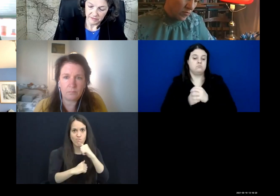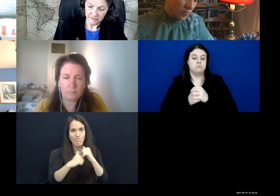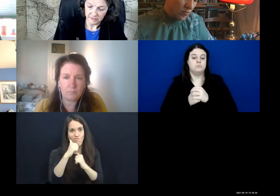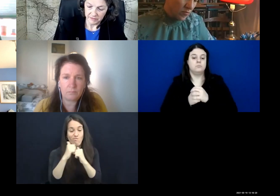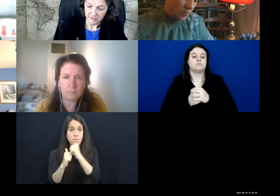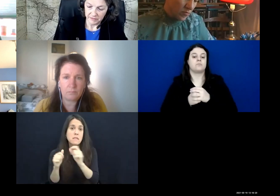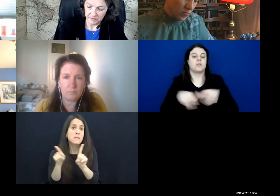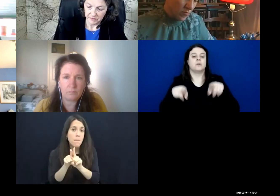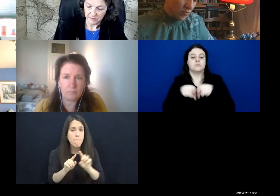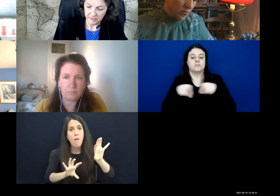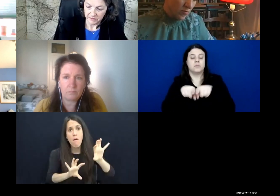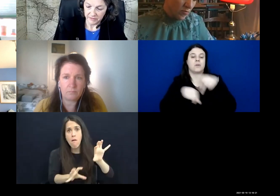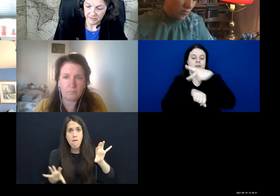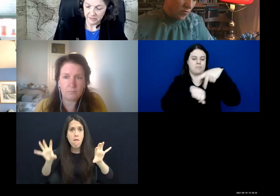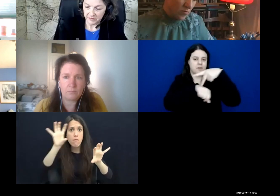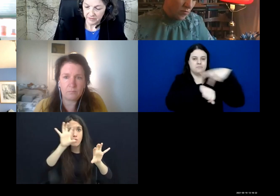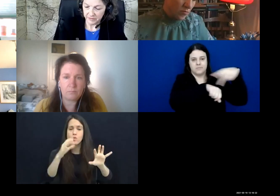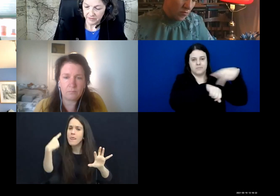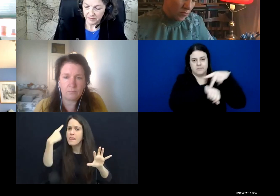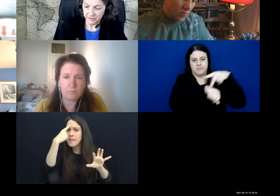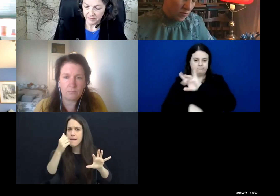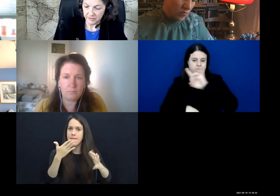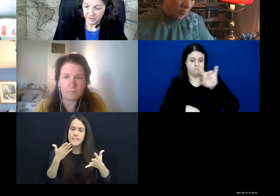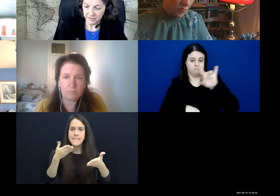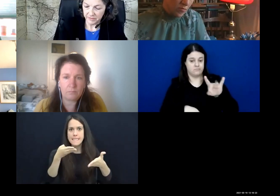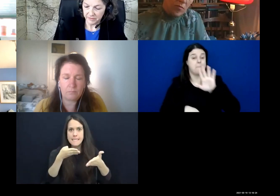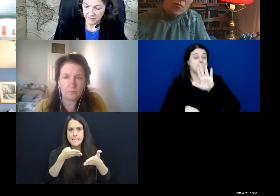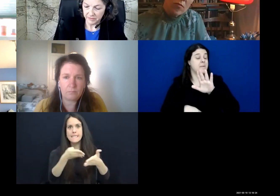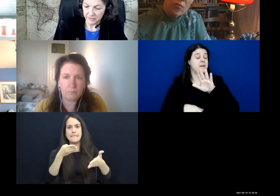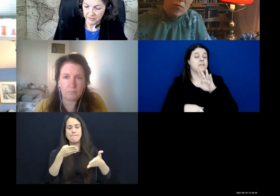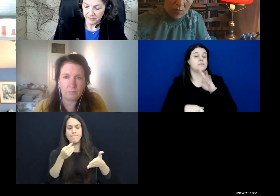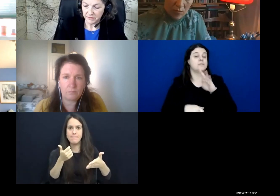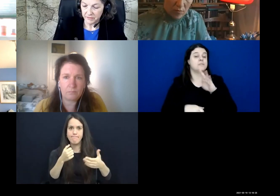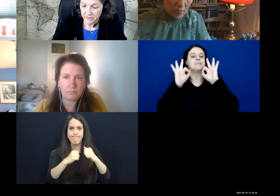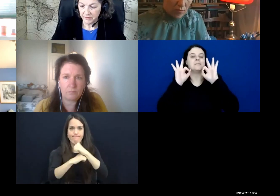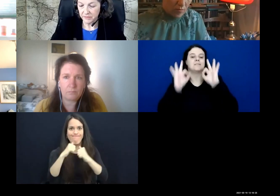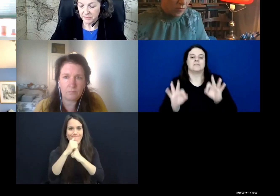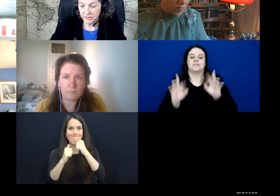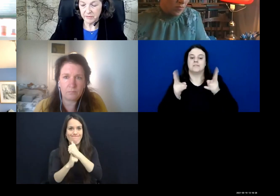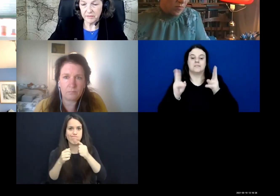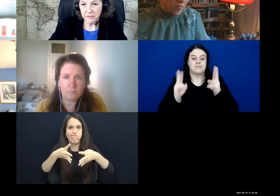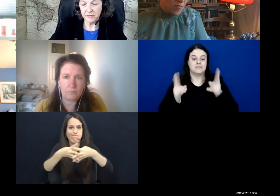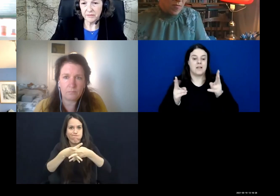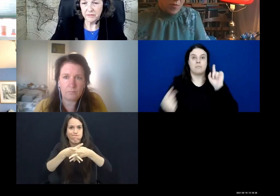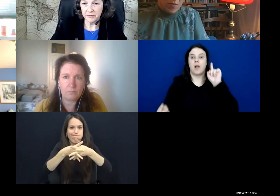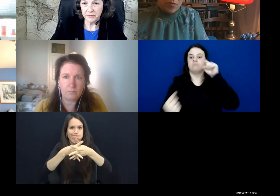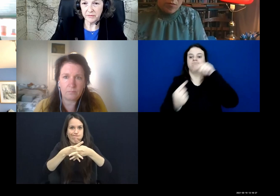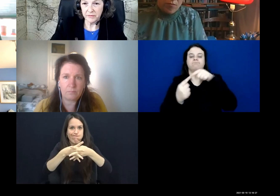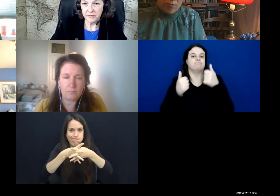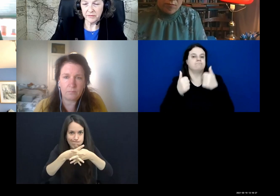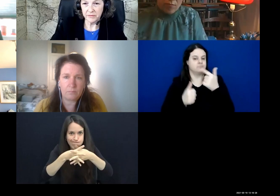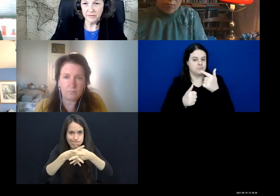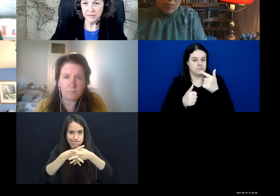level. But they're not always as effective as they might be. And I think a couple